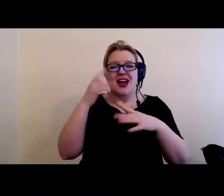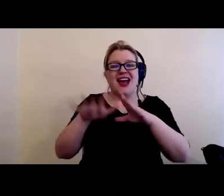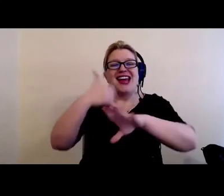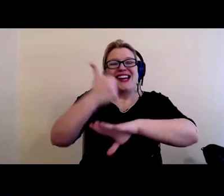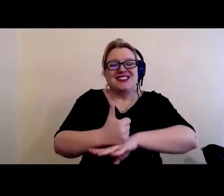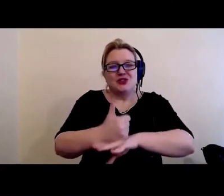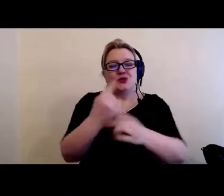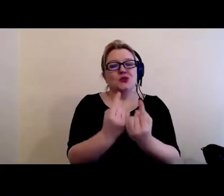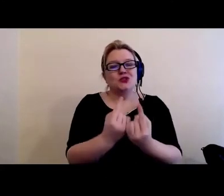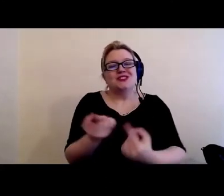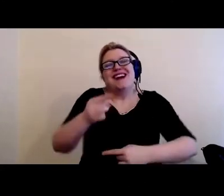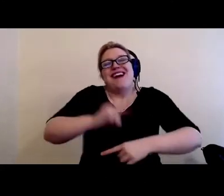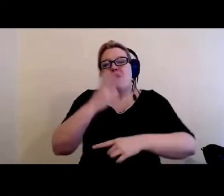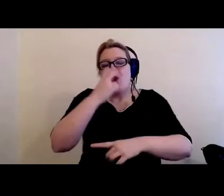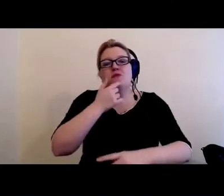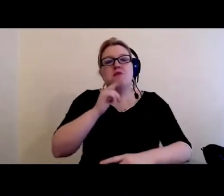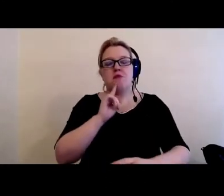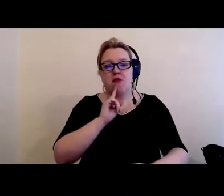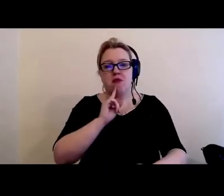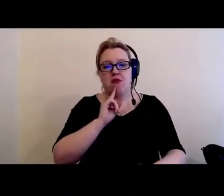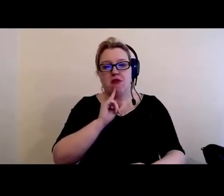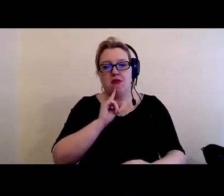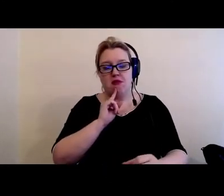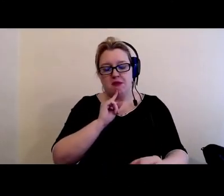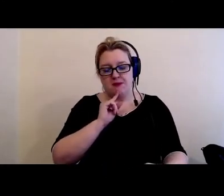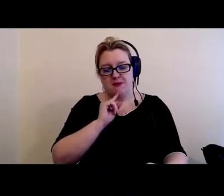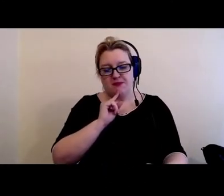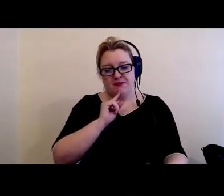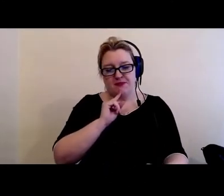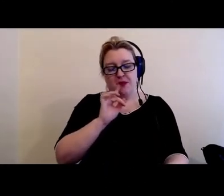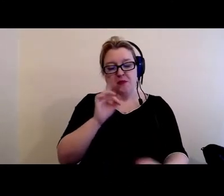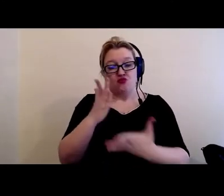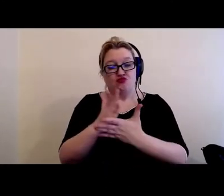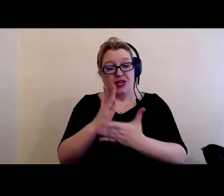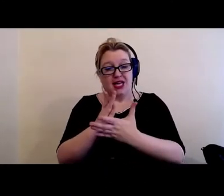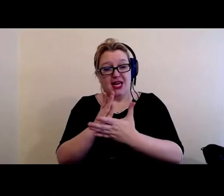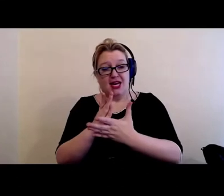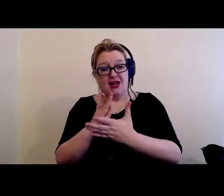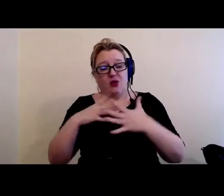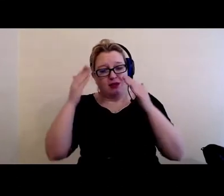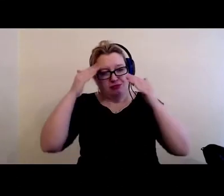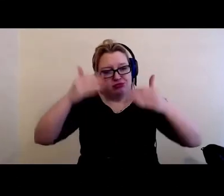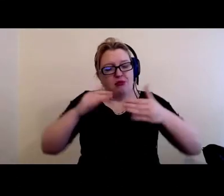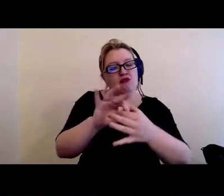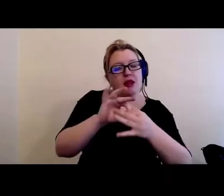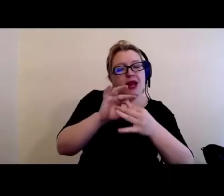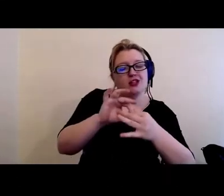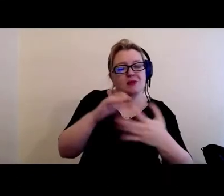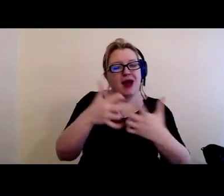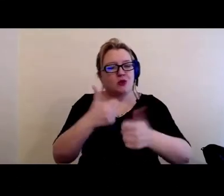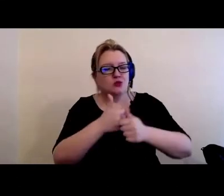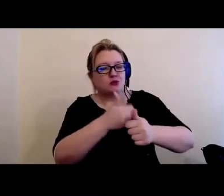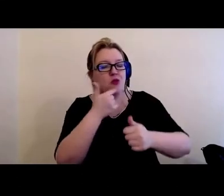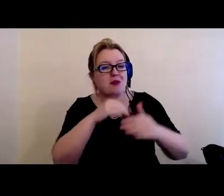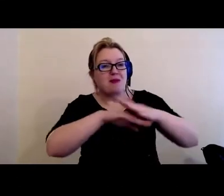care is about a whole host of personal relationships. It's predominantly about supporting people in their own homes. Half of the spend is on working age